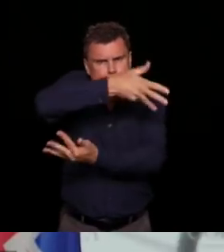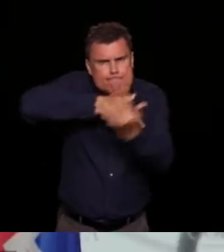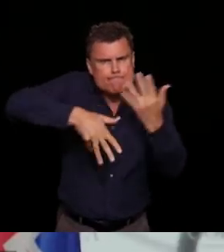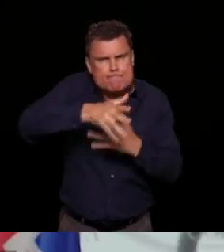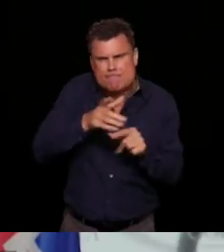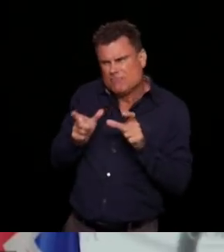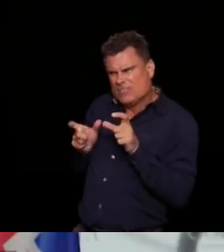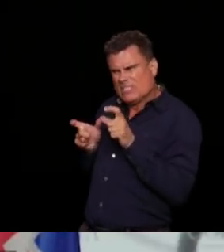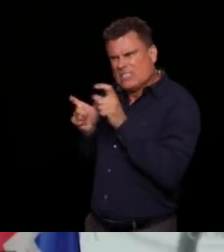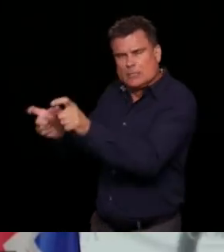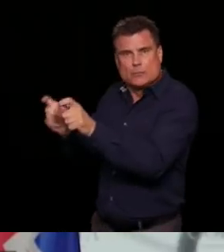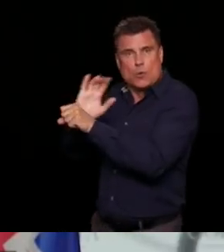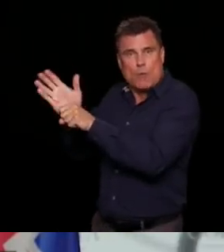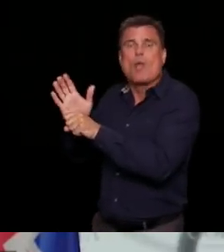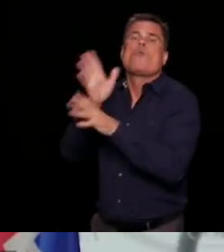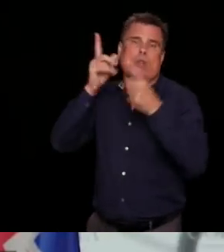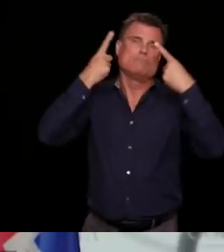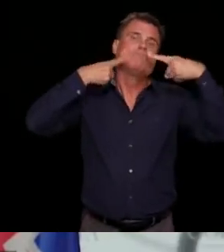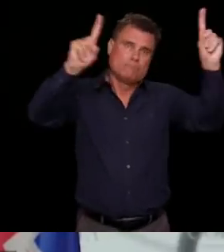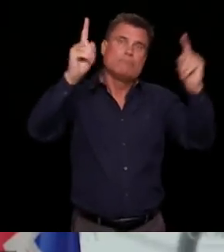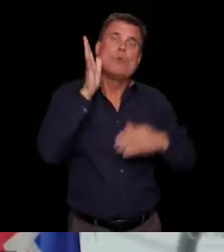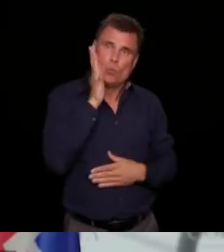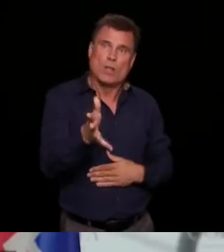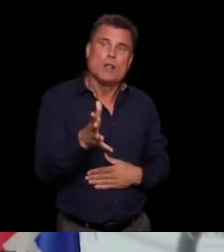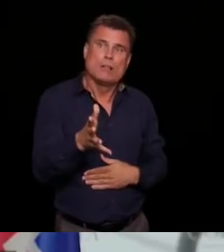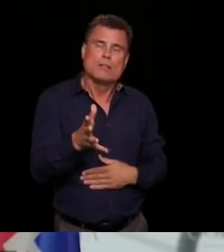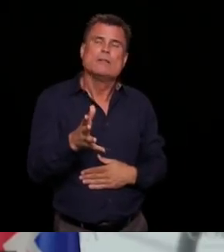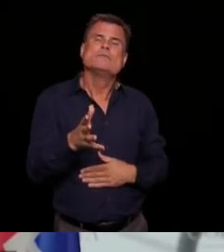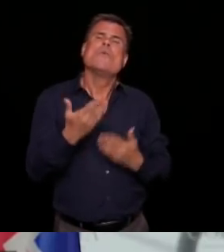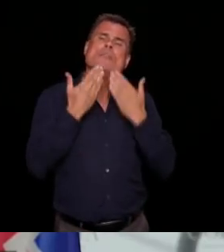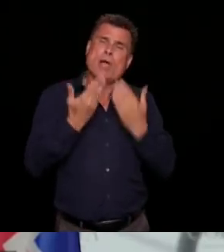you again for all you are doing.